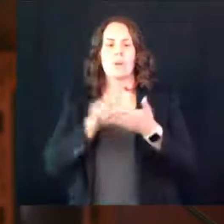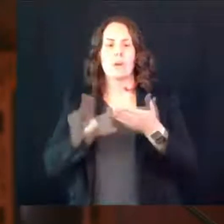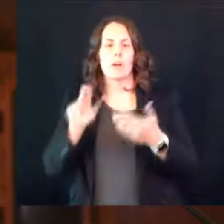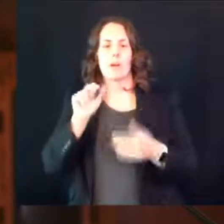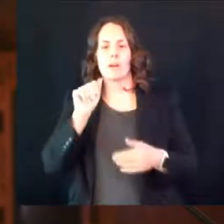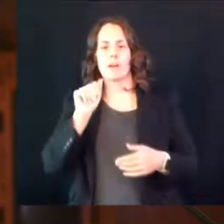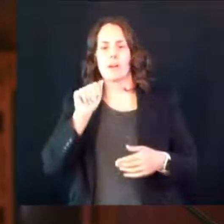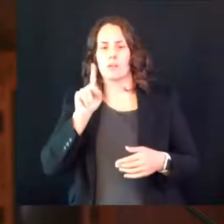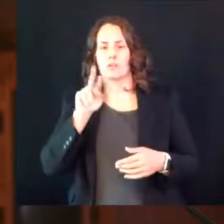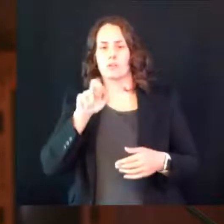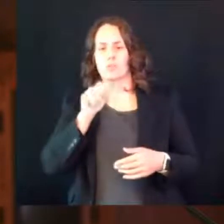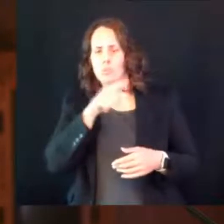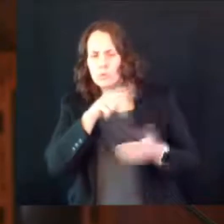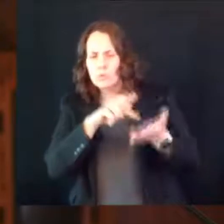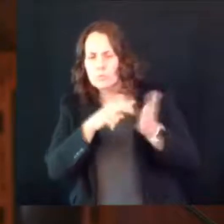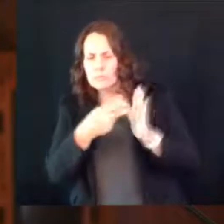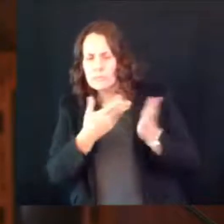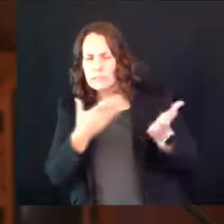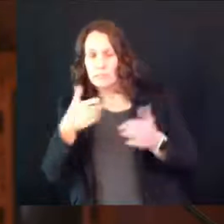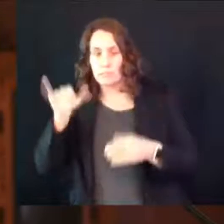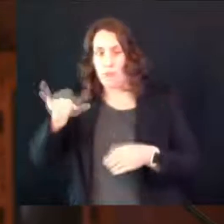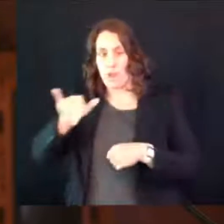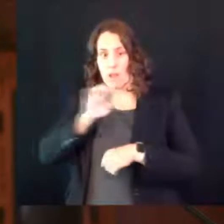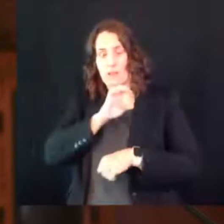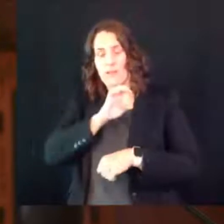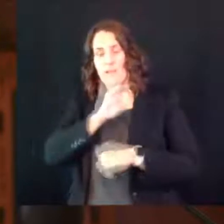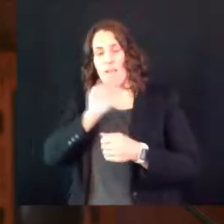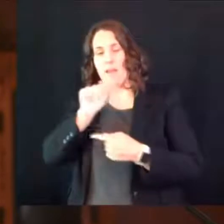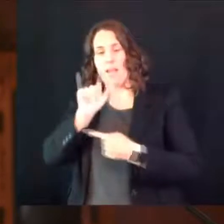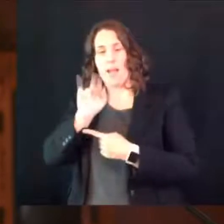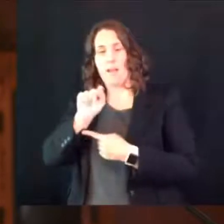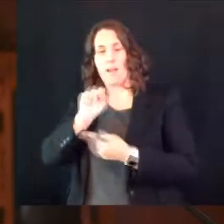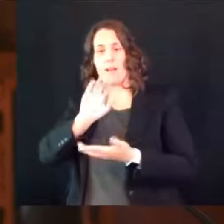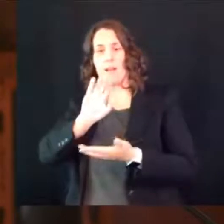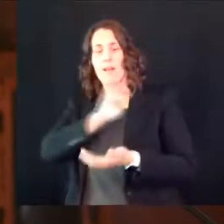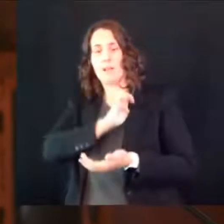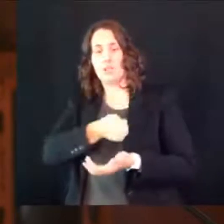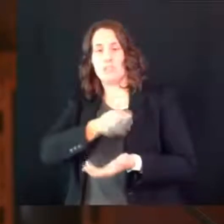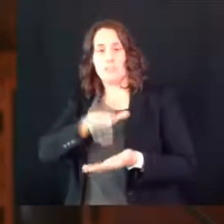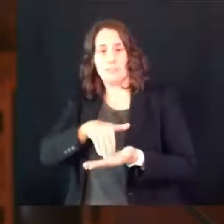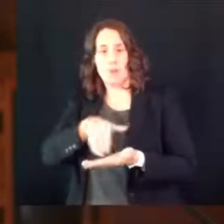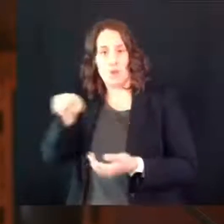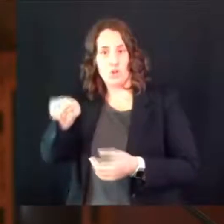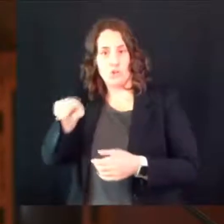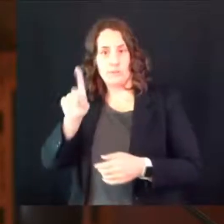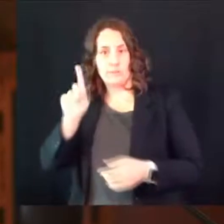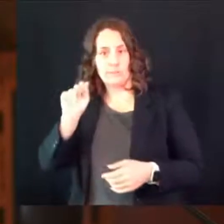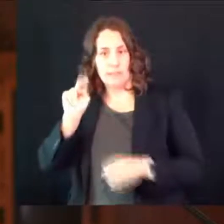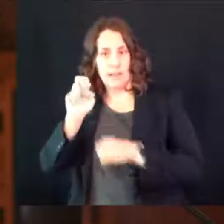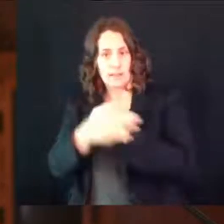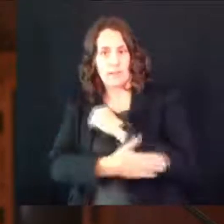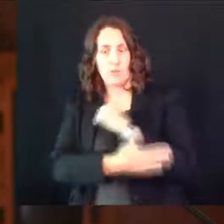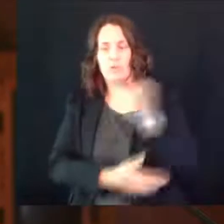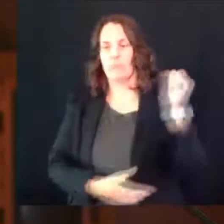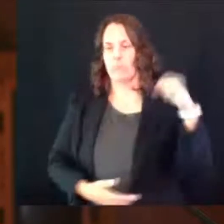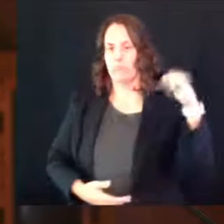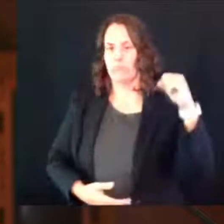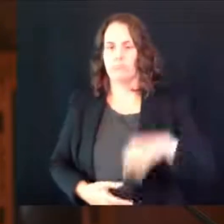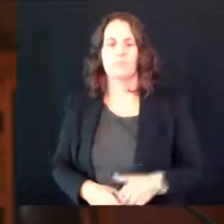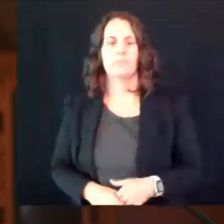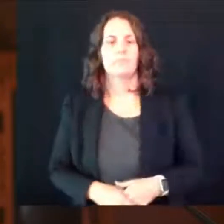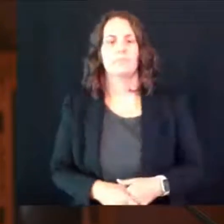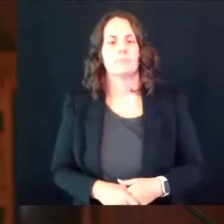obviously are in close touch with our hospital systems around the state as we see the rising cases